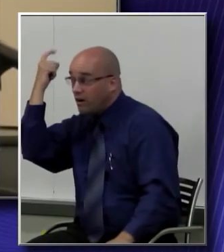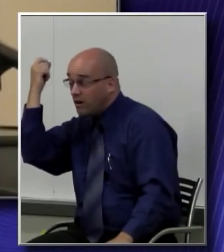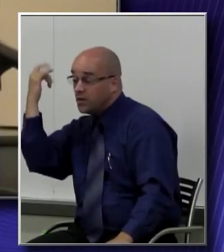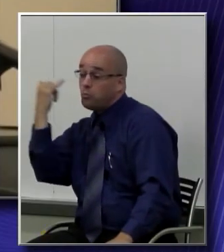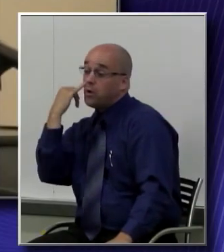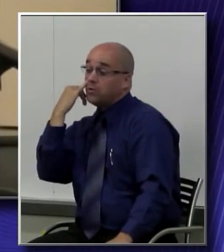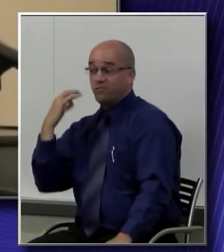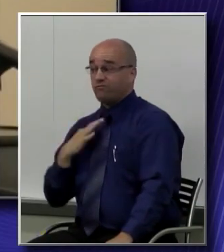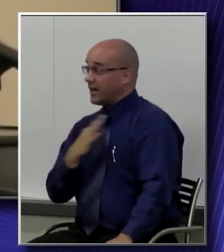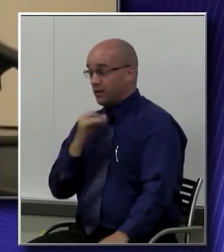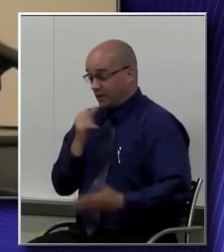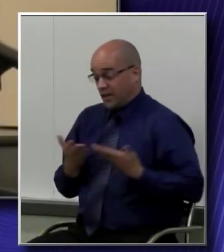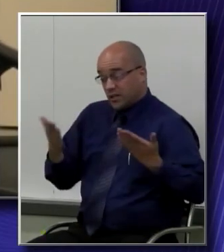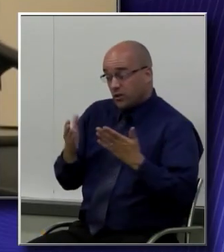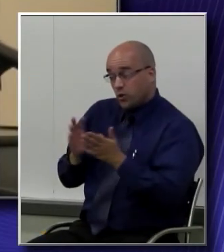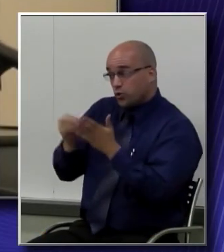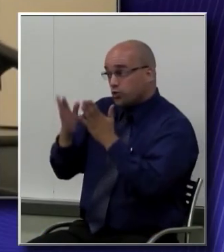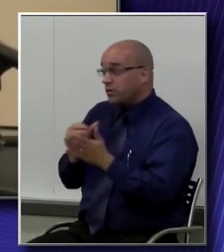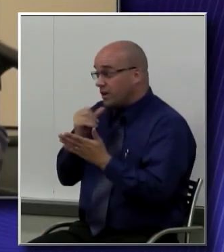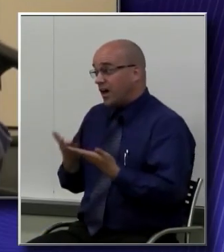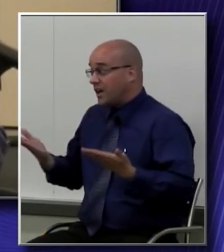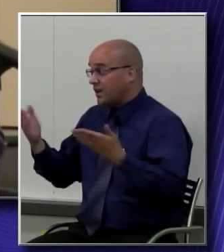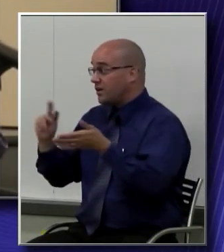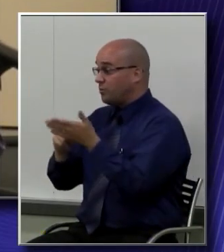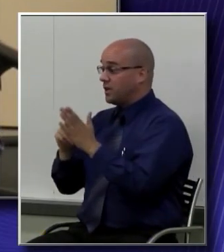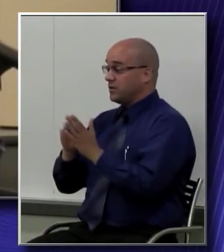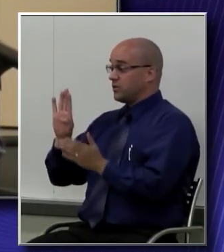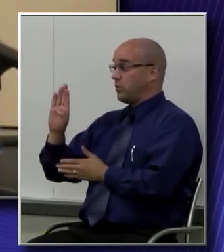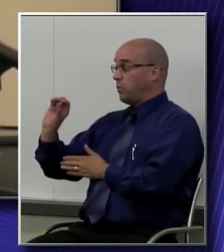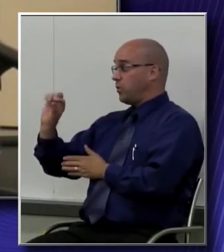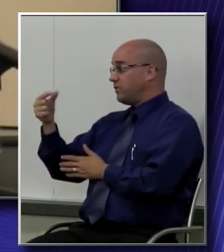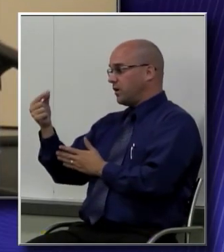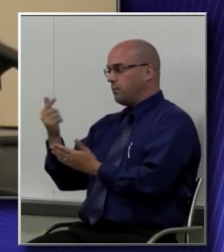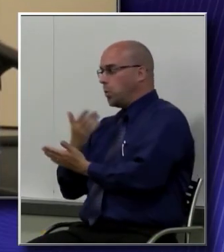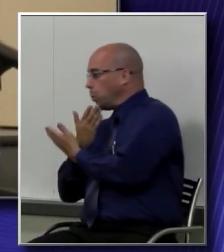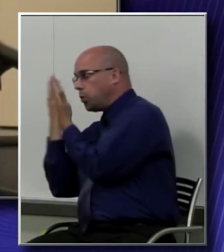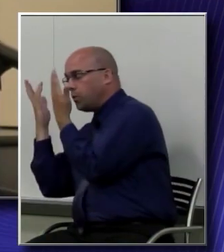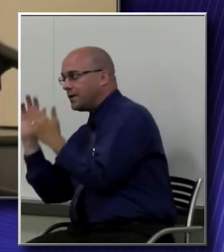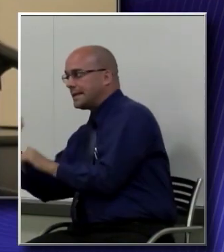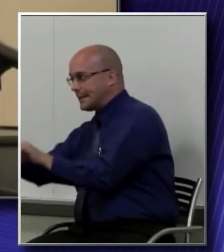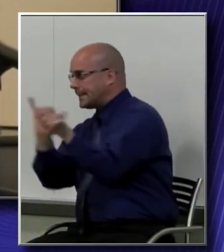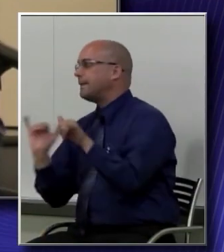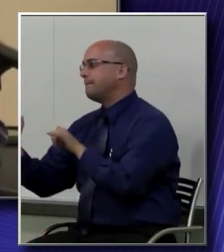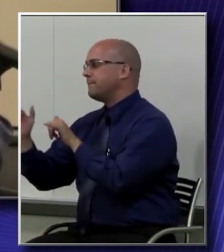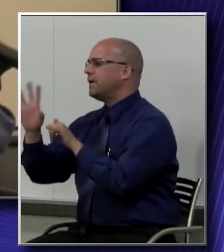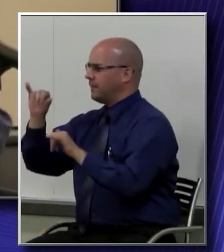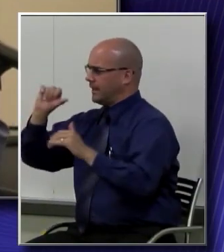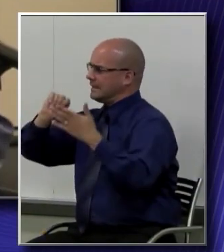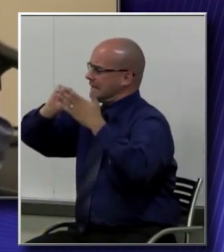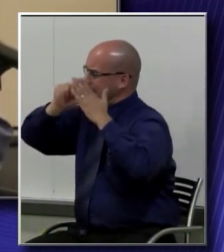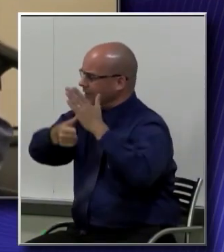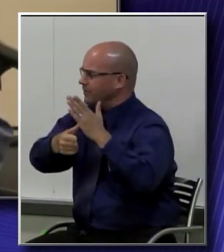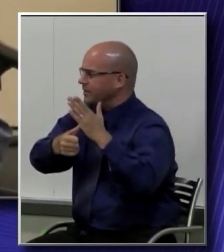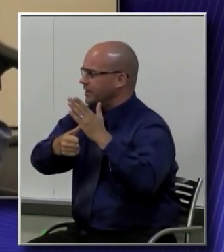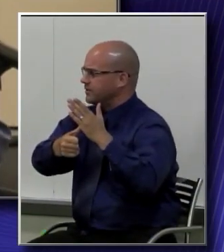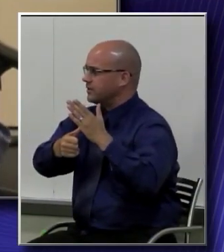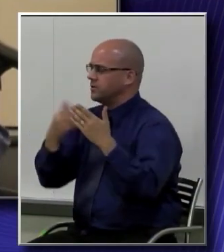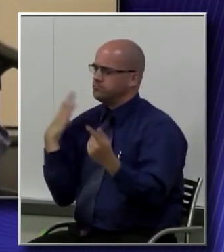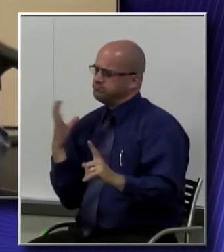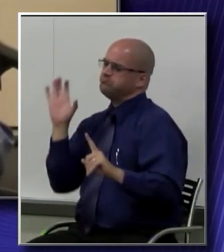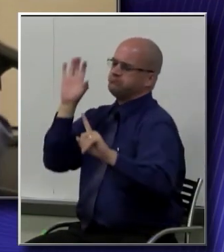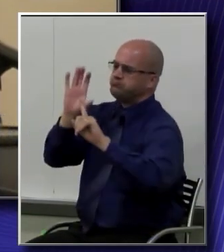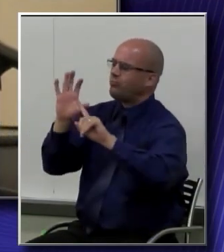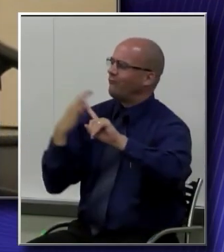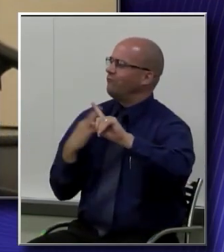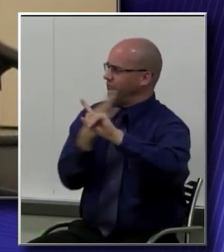us will be here at all. And I think that needs to be emphasized. Empowering faculty is not a matter